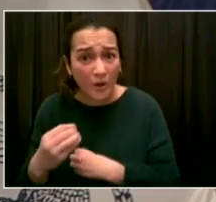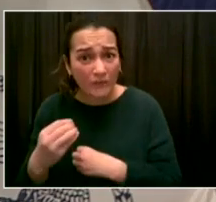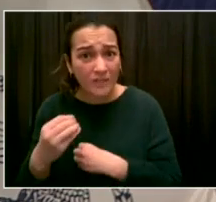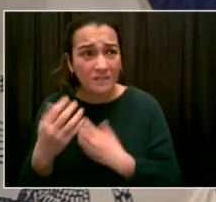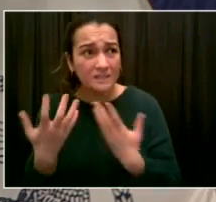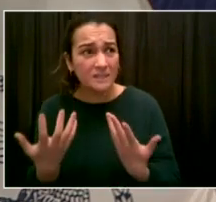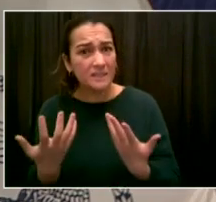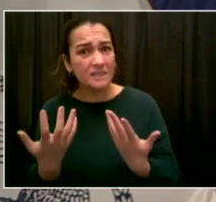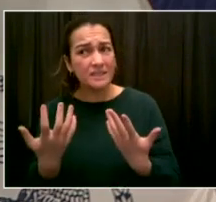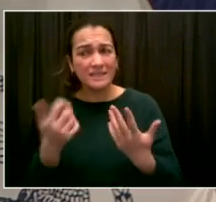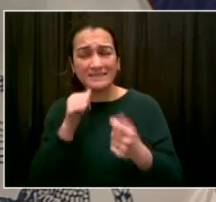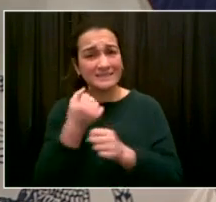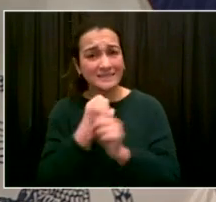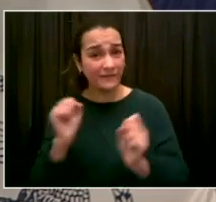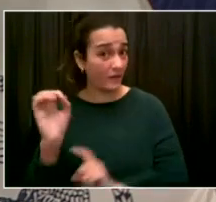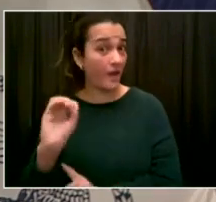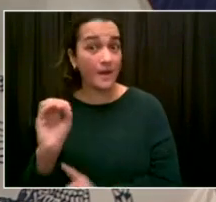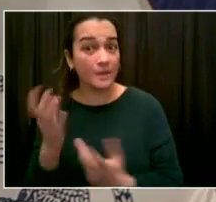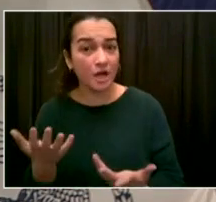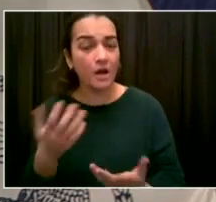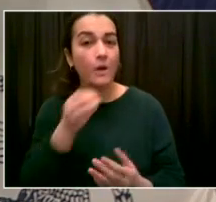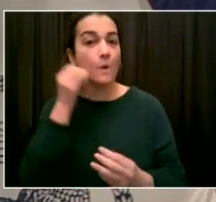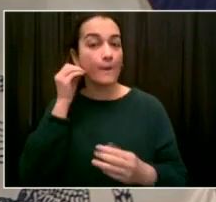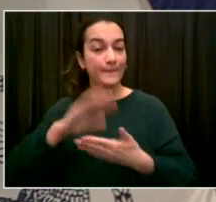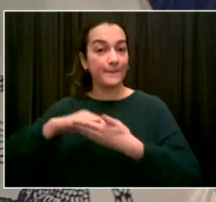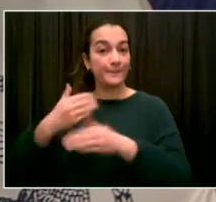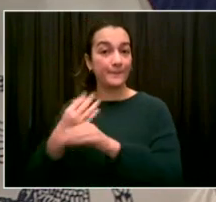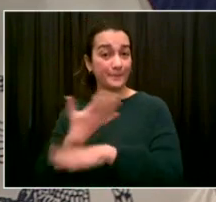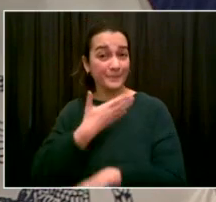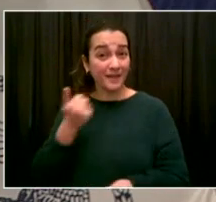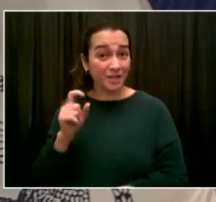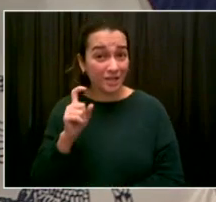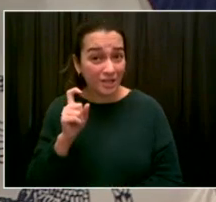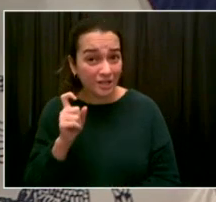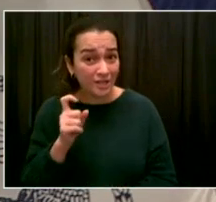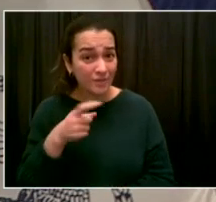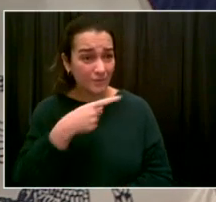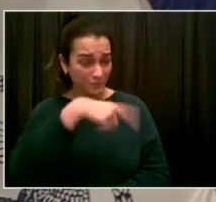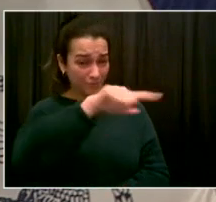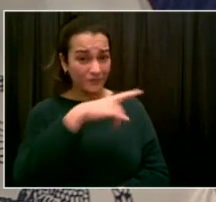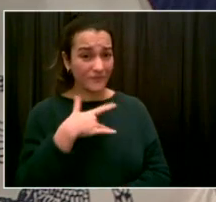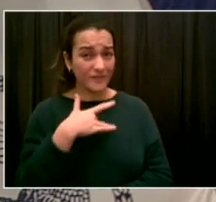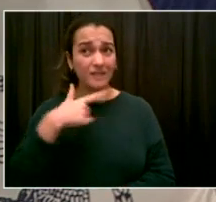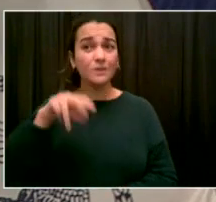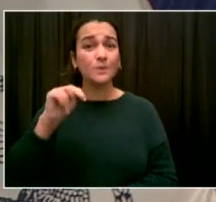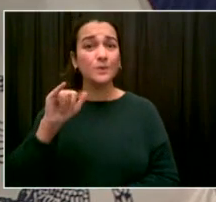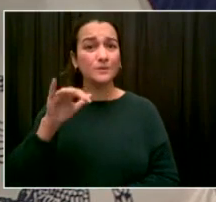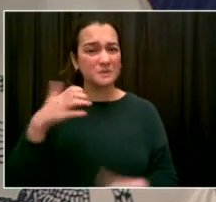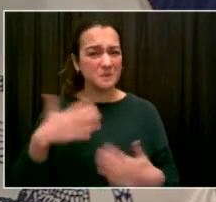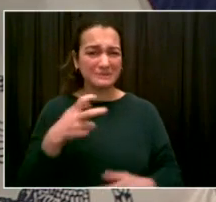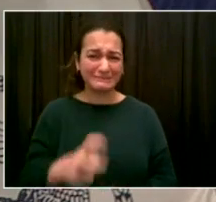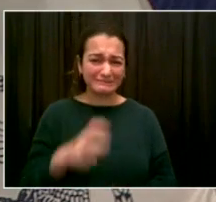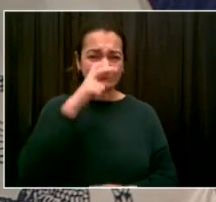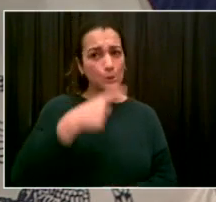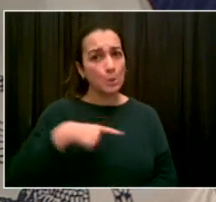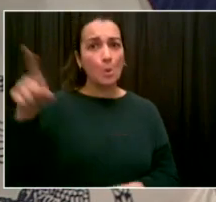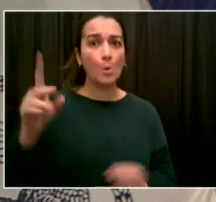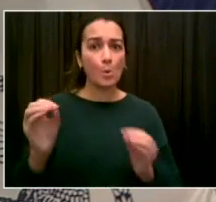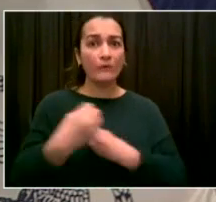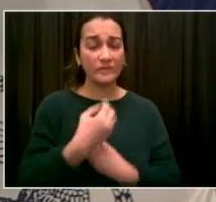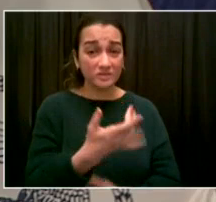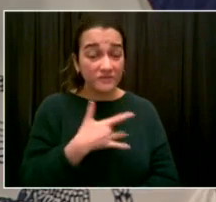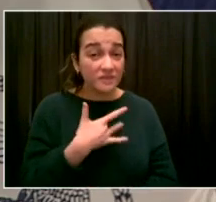they've sent me the policy, you know, it seems like it's very difficult to take paid vacation leave or even sick leave if they're not